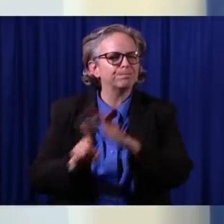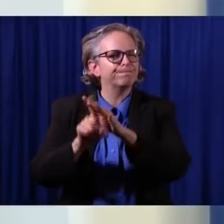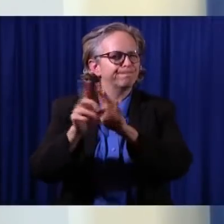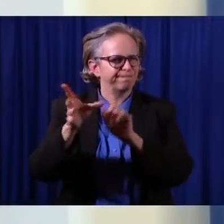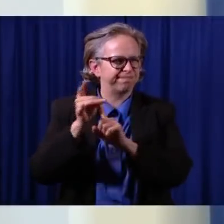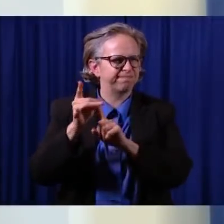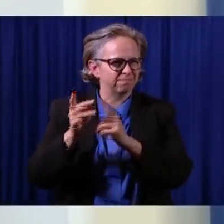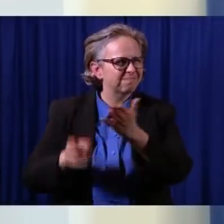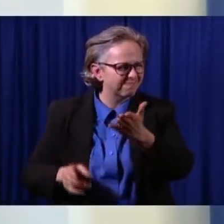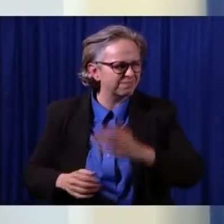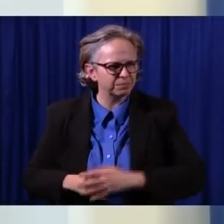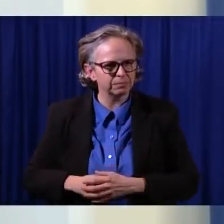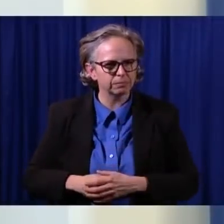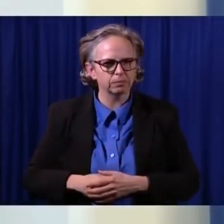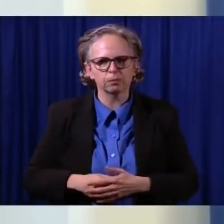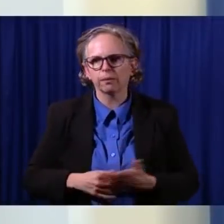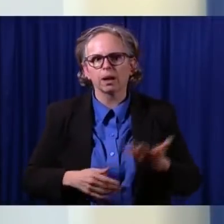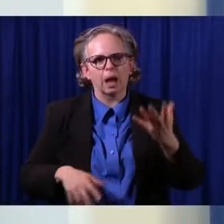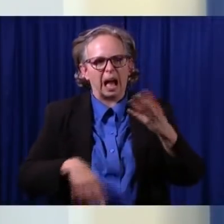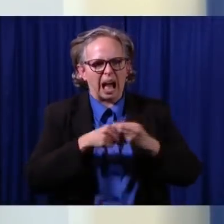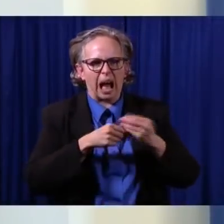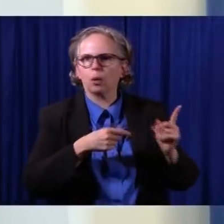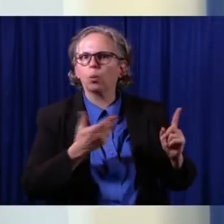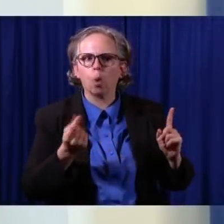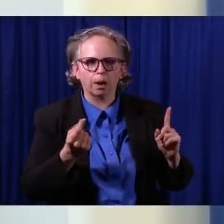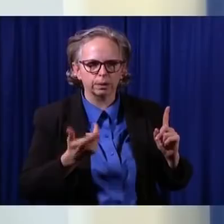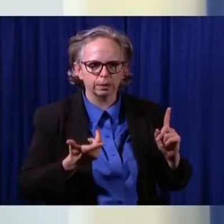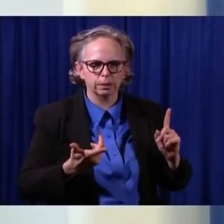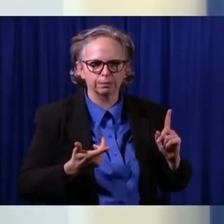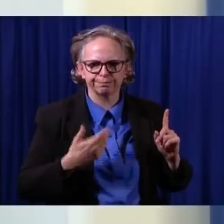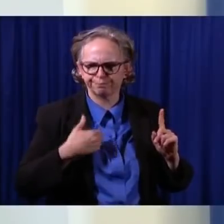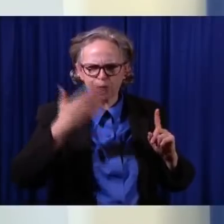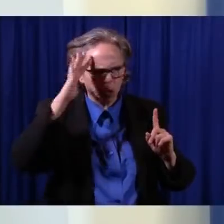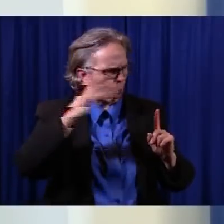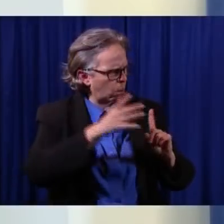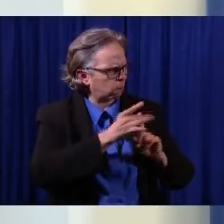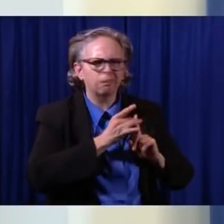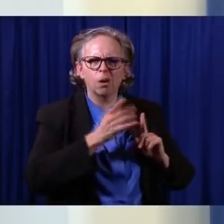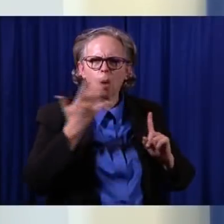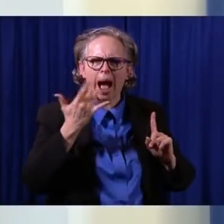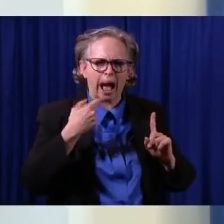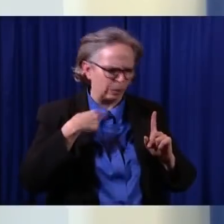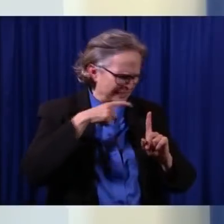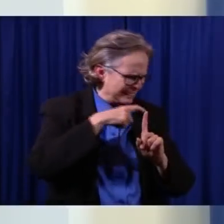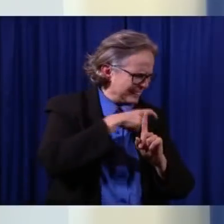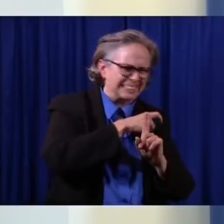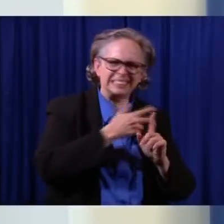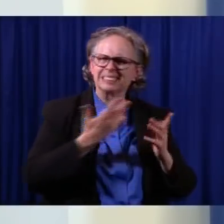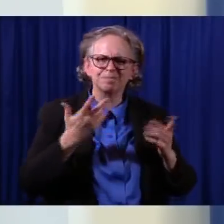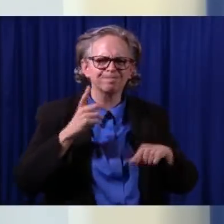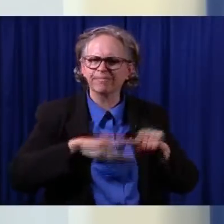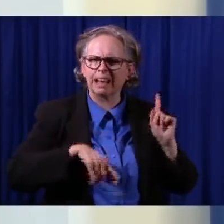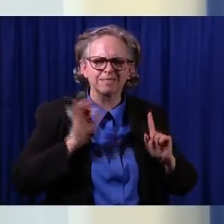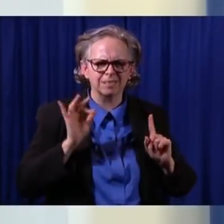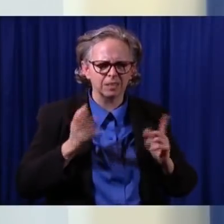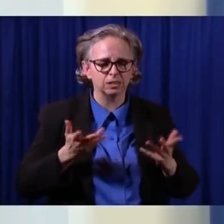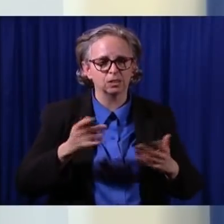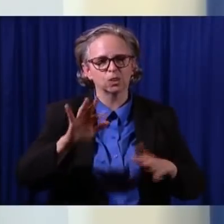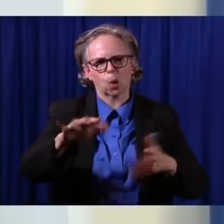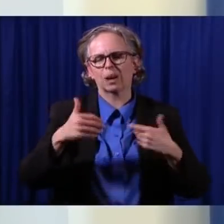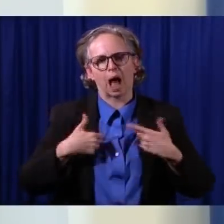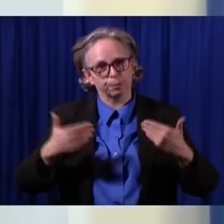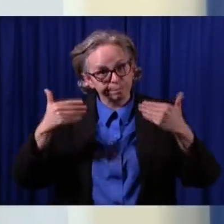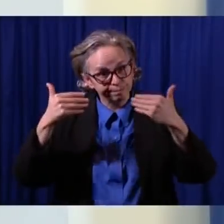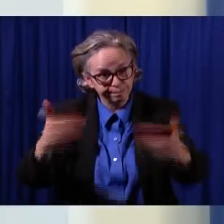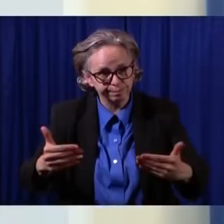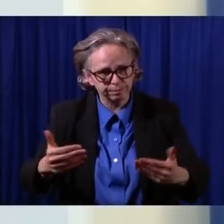we can't always tell where someone got it. It's you know, the 4 C's going forward. Wonderful article today. I